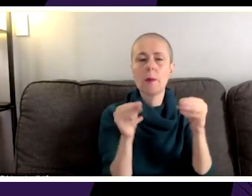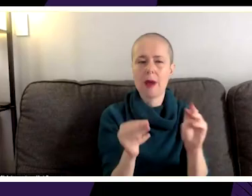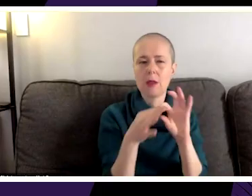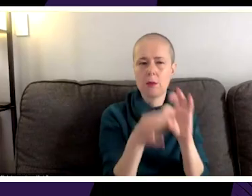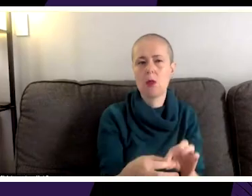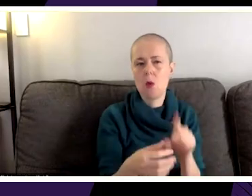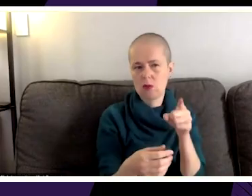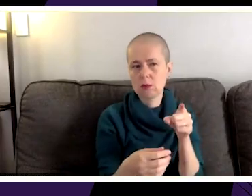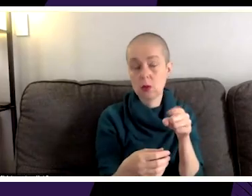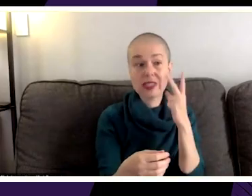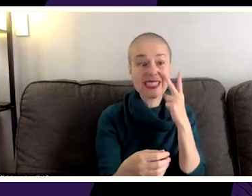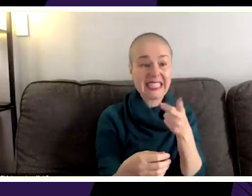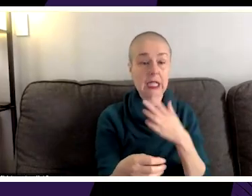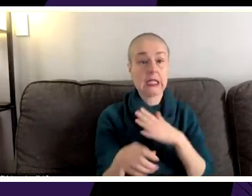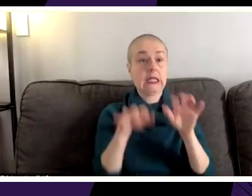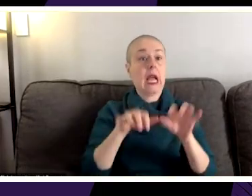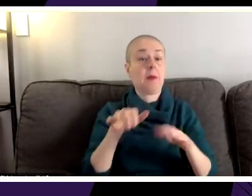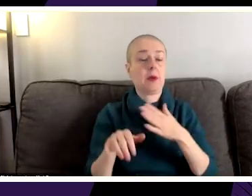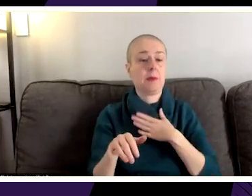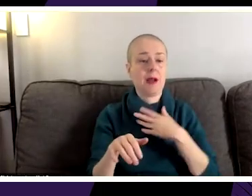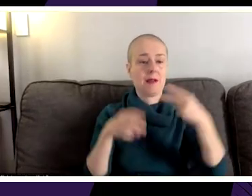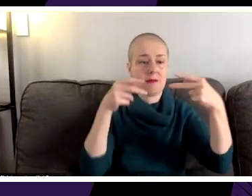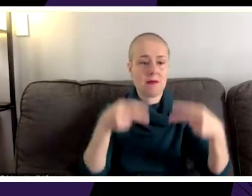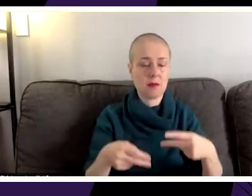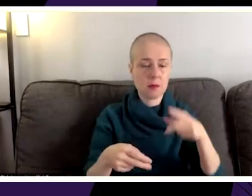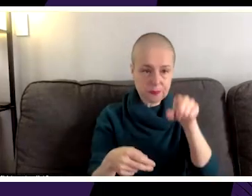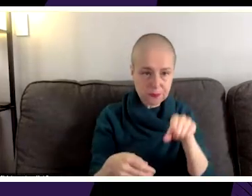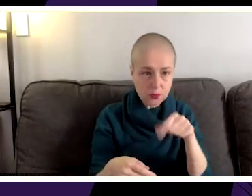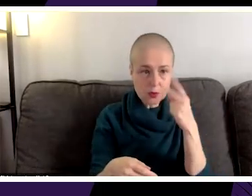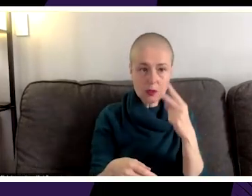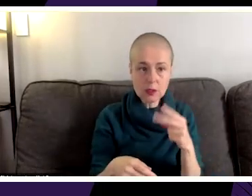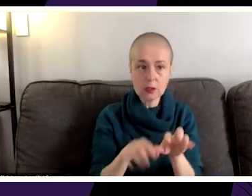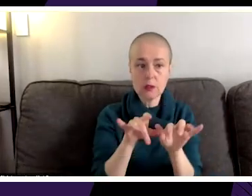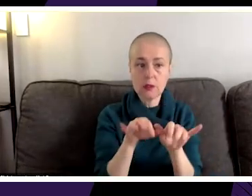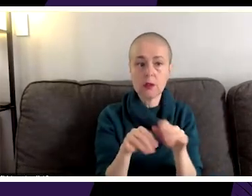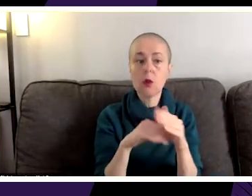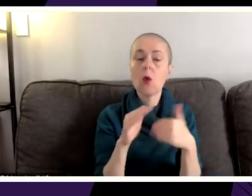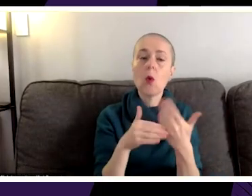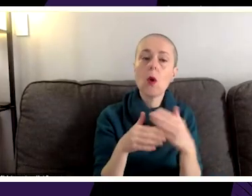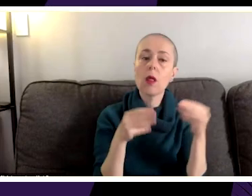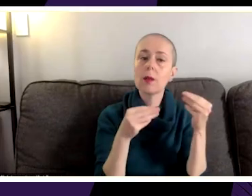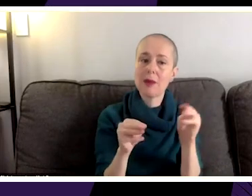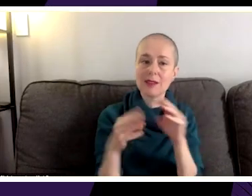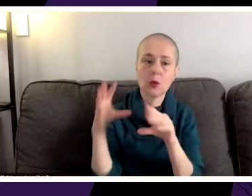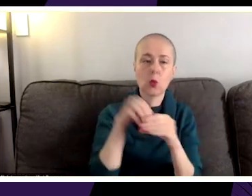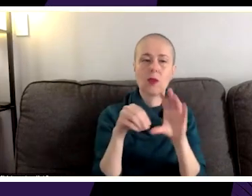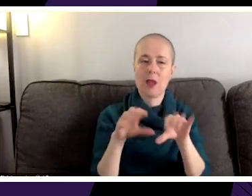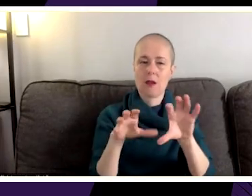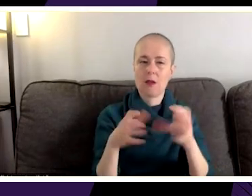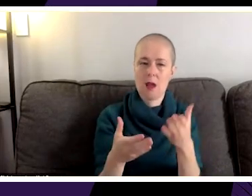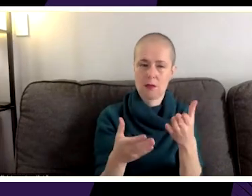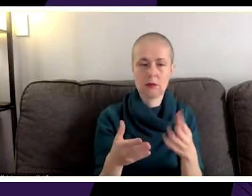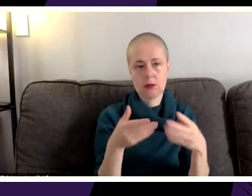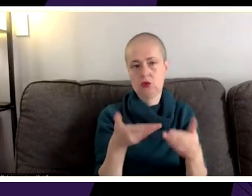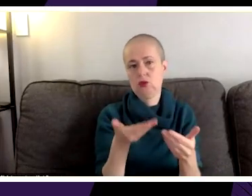you can see, when I type my XML dot, the editor now suggests all the methods that are part of the P5 class. And this